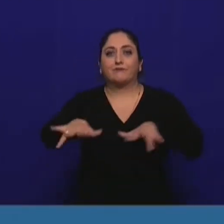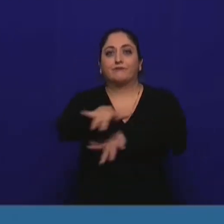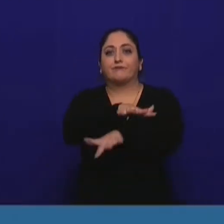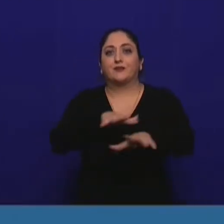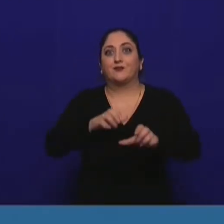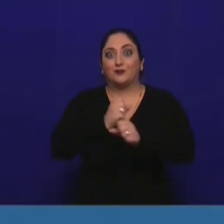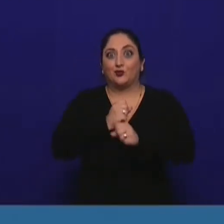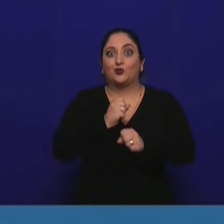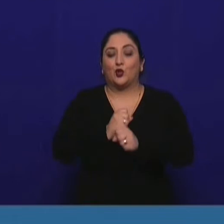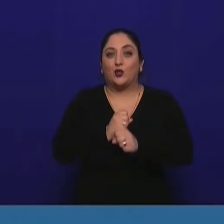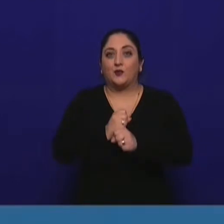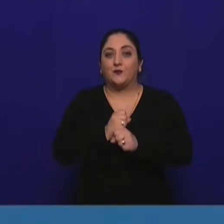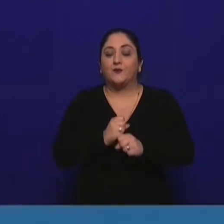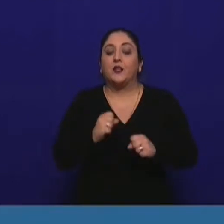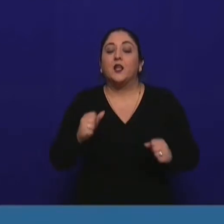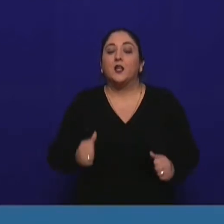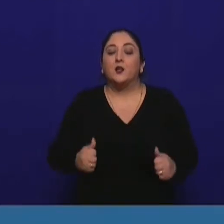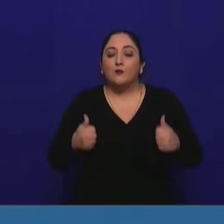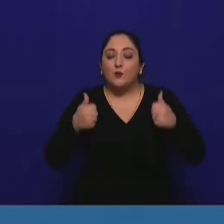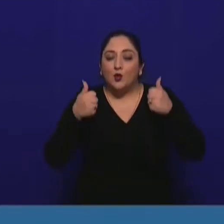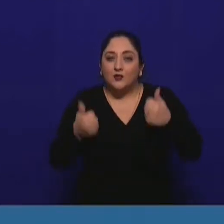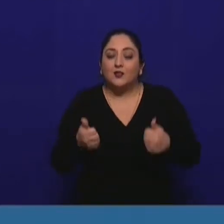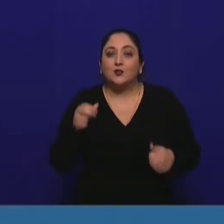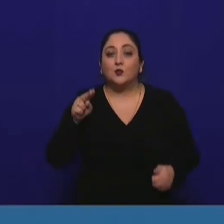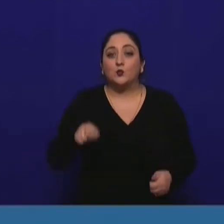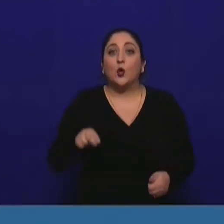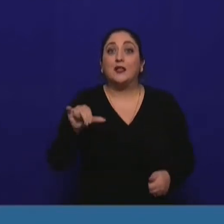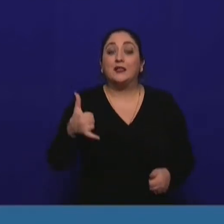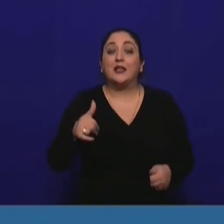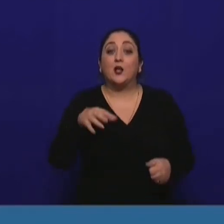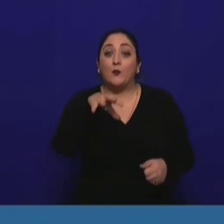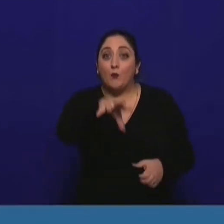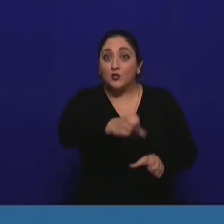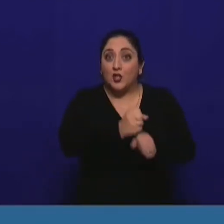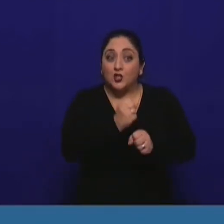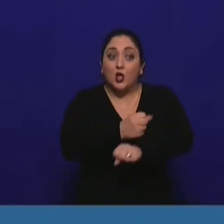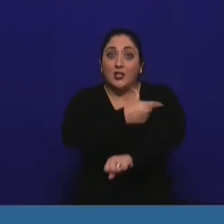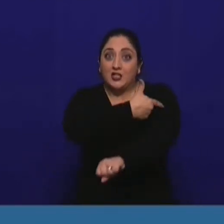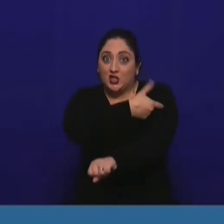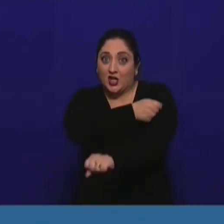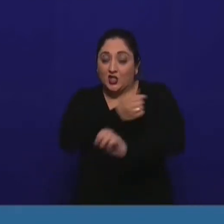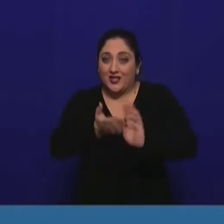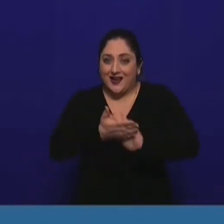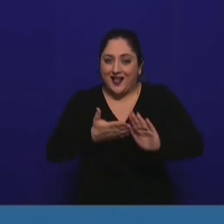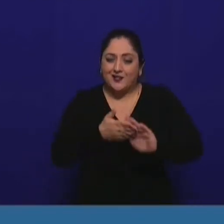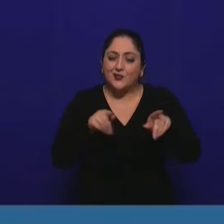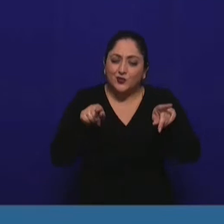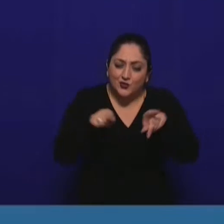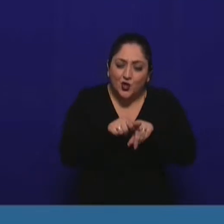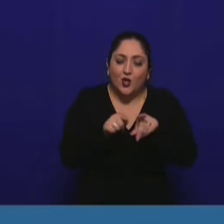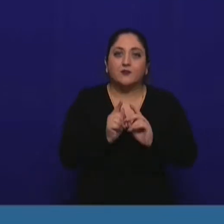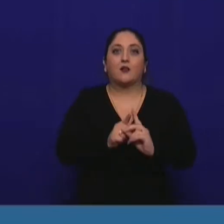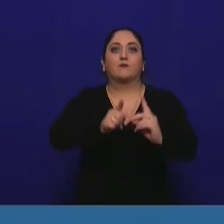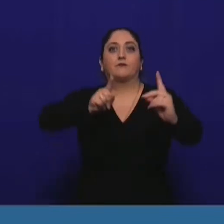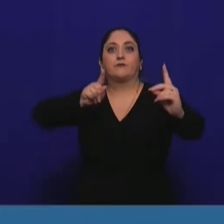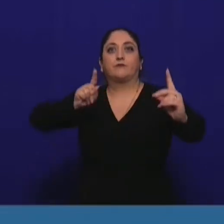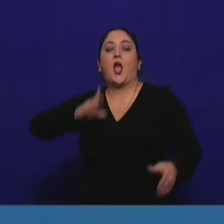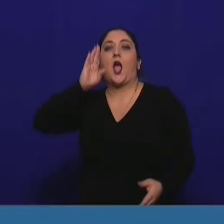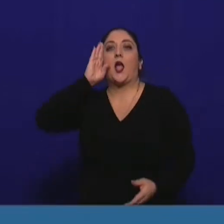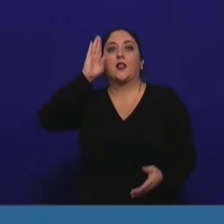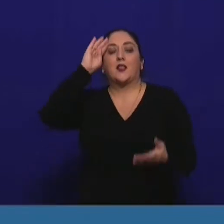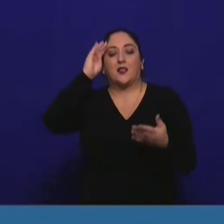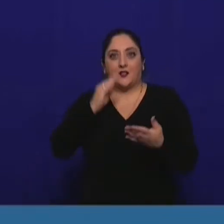il-workplaces anka jekk ikun hemm nies li diġà tlaqmu f'dawn il-workplaces. Importanti xorta li l-mezzi ta' mitigazzjoni xorta